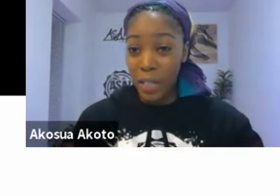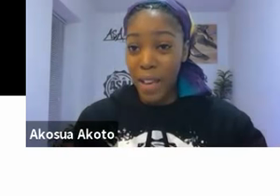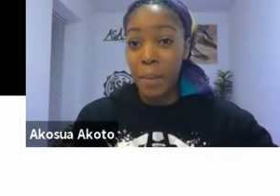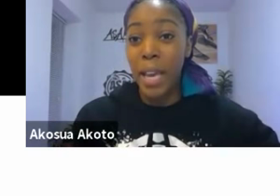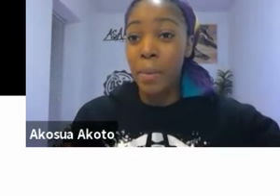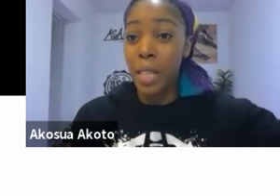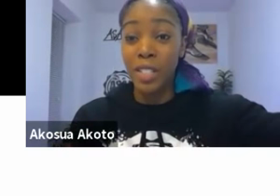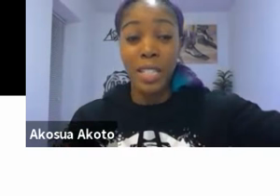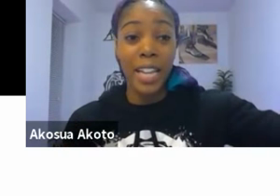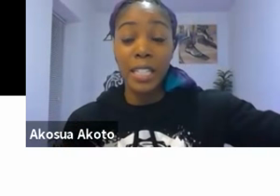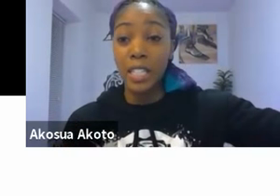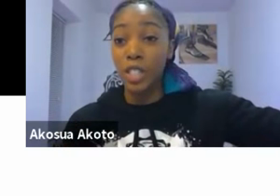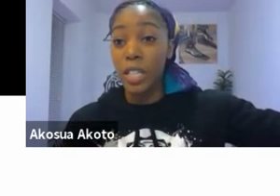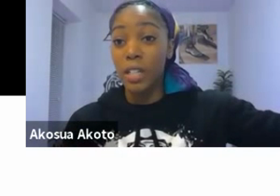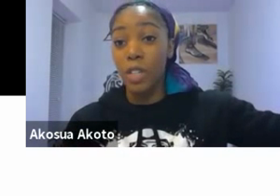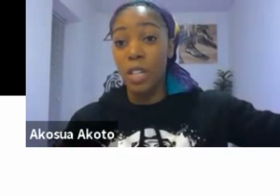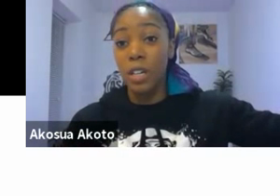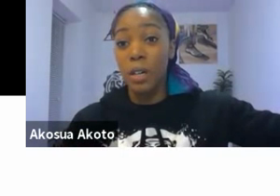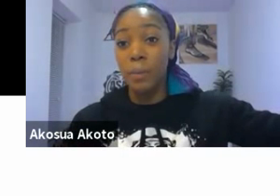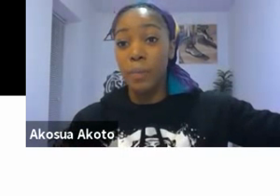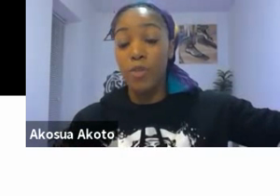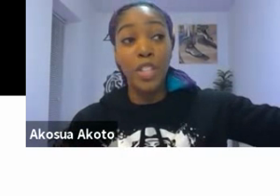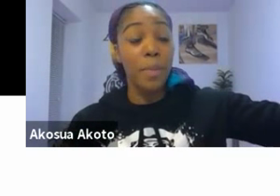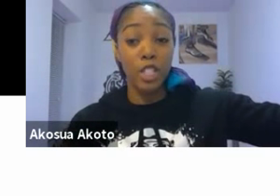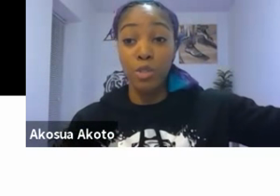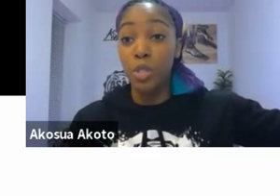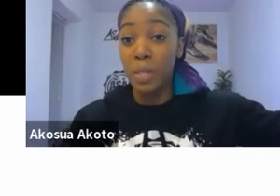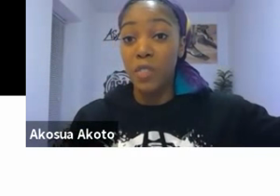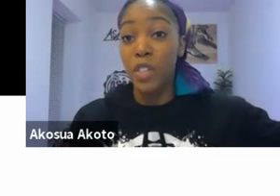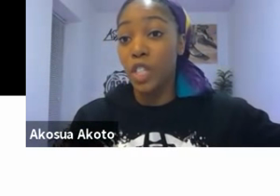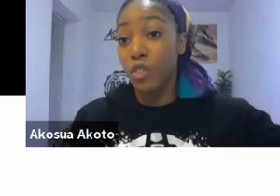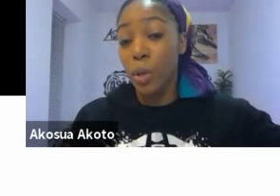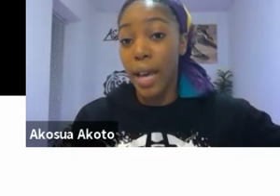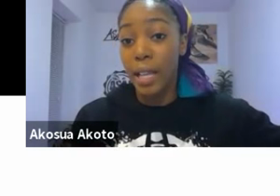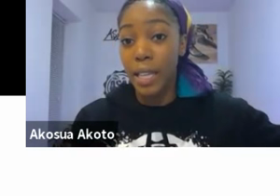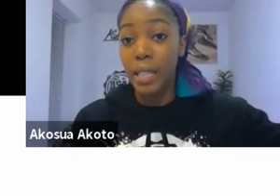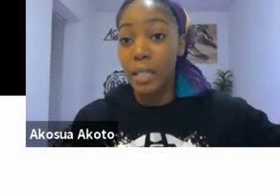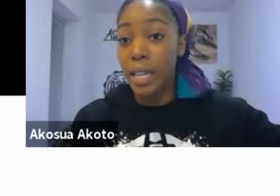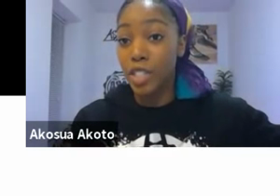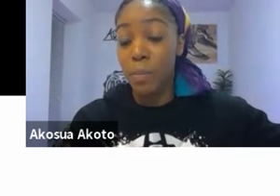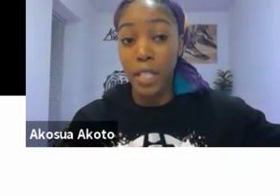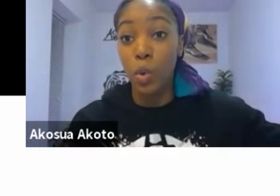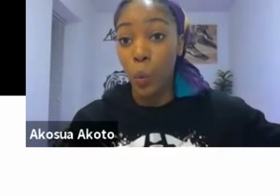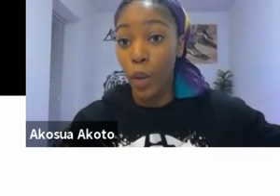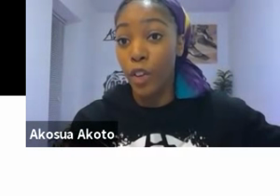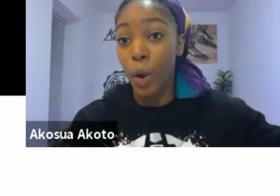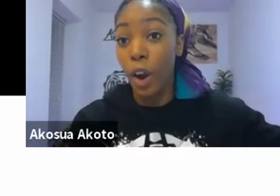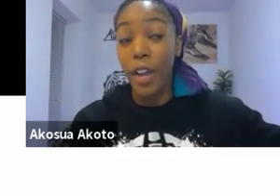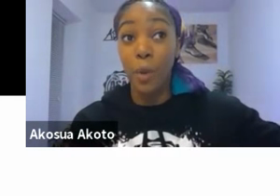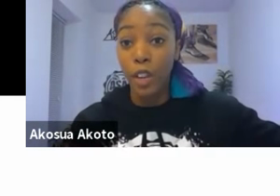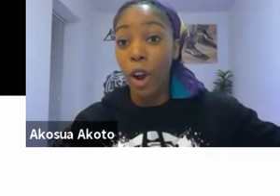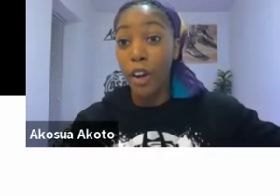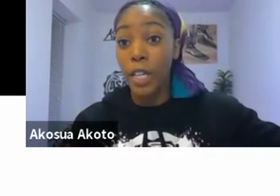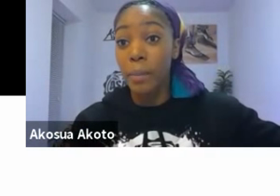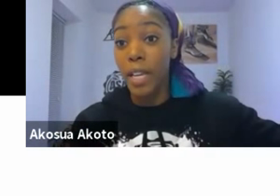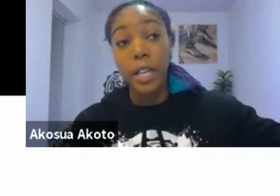a woman could have had a baby. There's a dance and a rhythm that you do specifically for that. And again, this changes based on where you are,